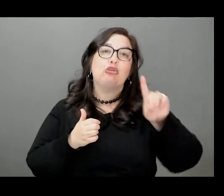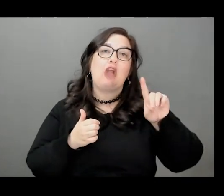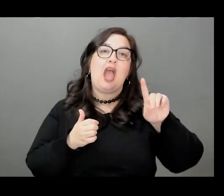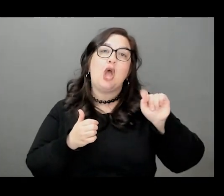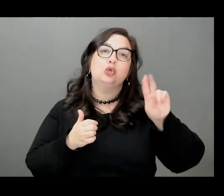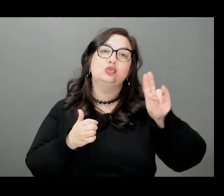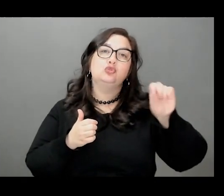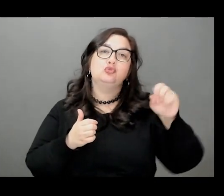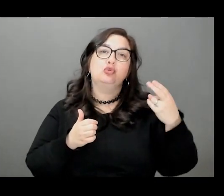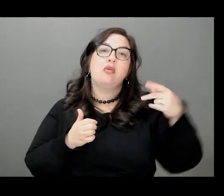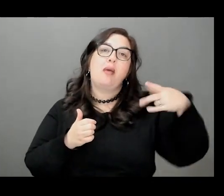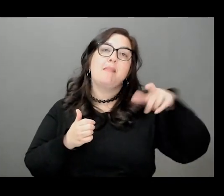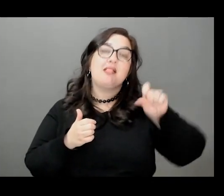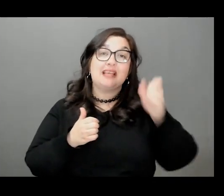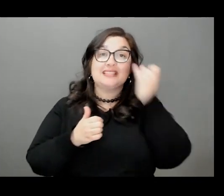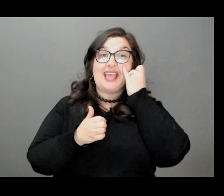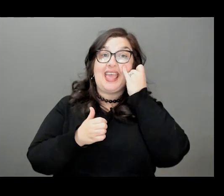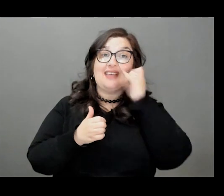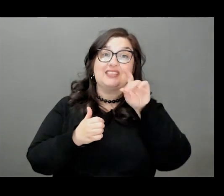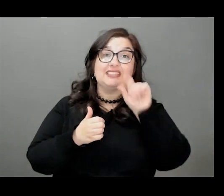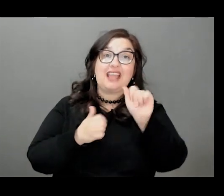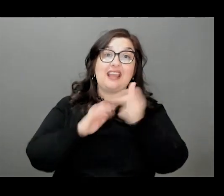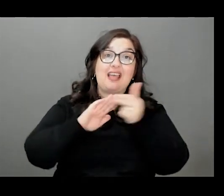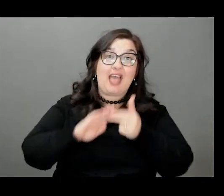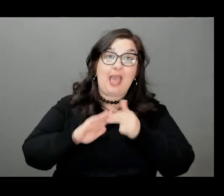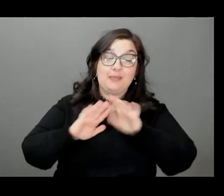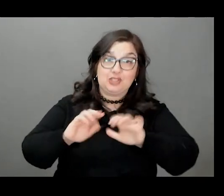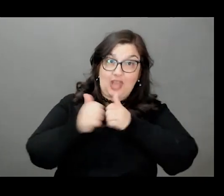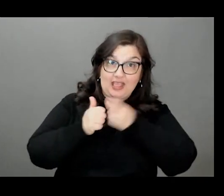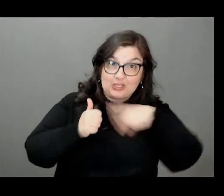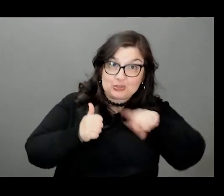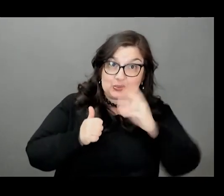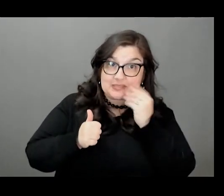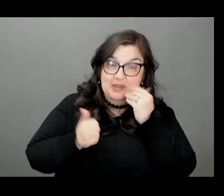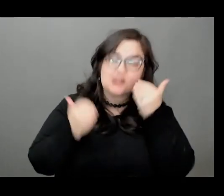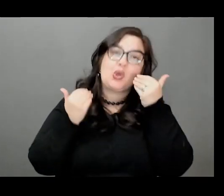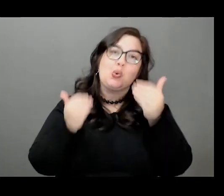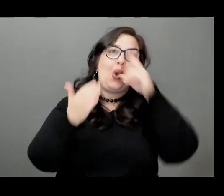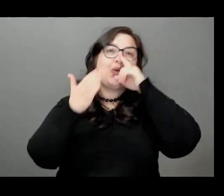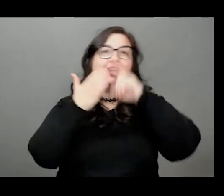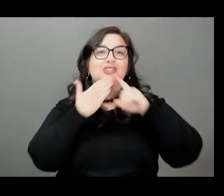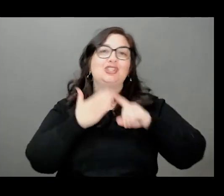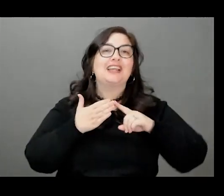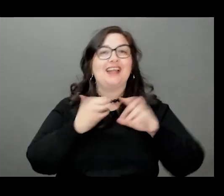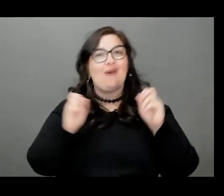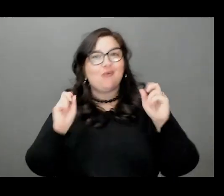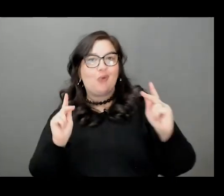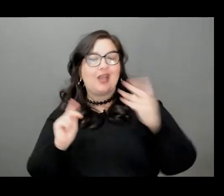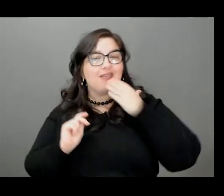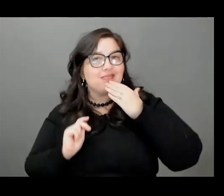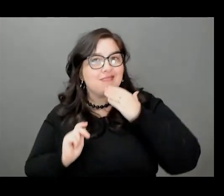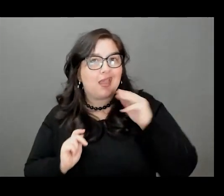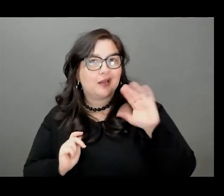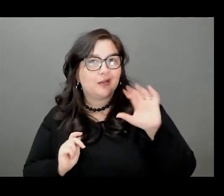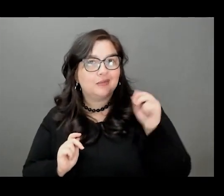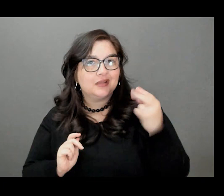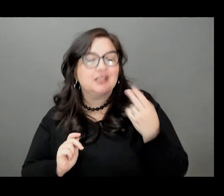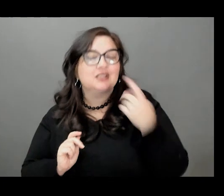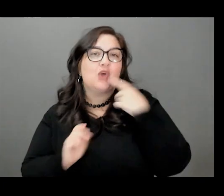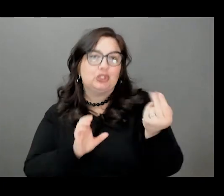of SageMaker Ground Truth Plus. If data labeling is a challenge you're facing, then feel free to go check it out.